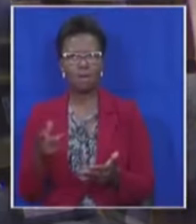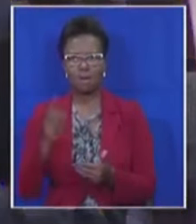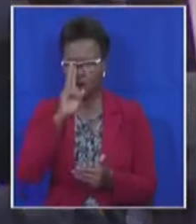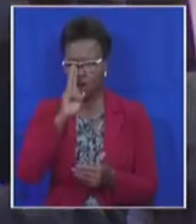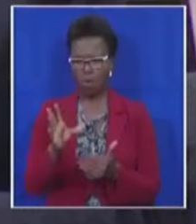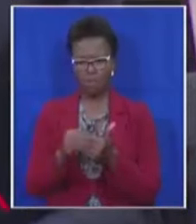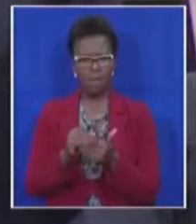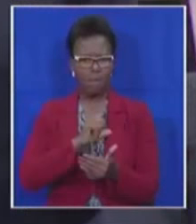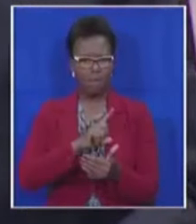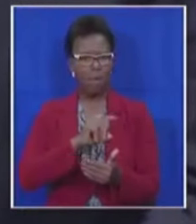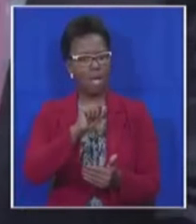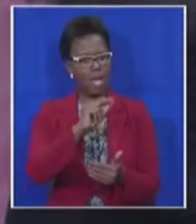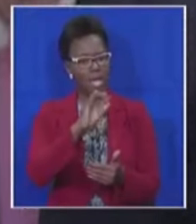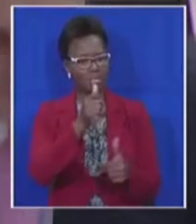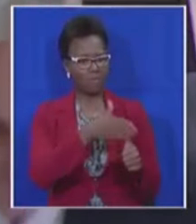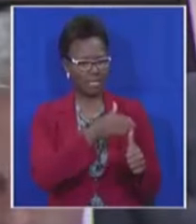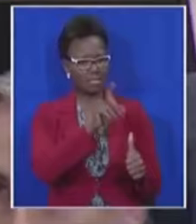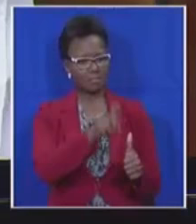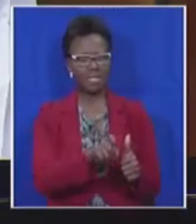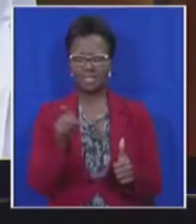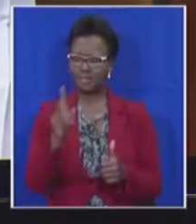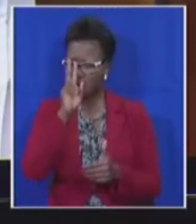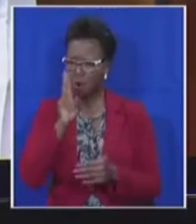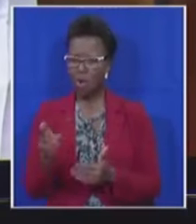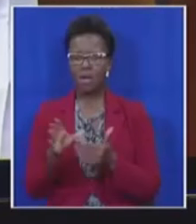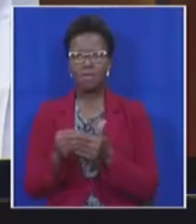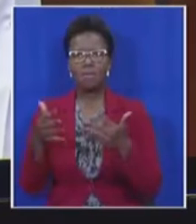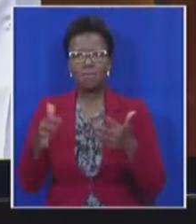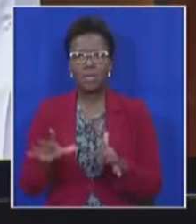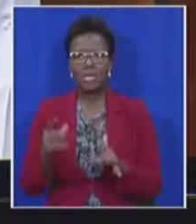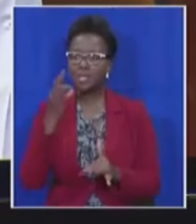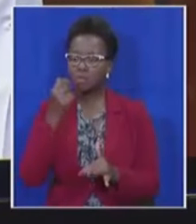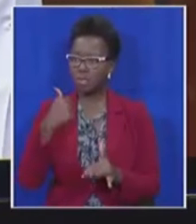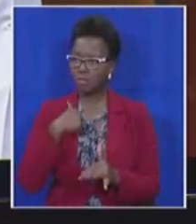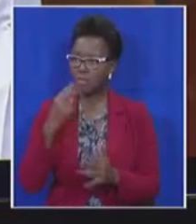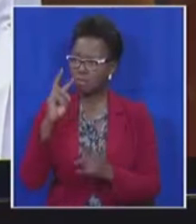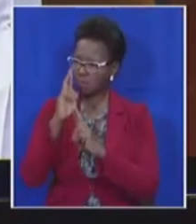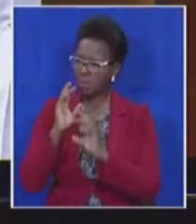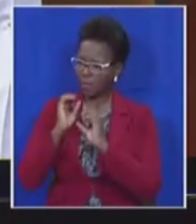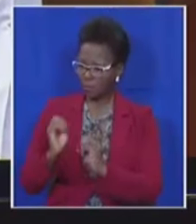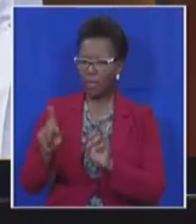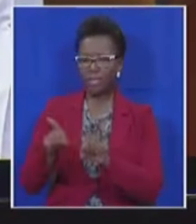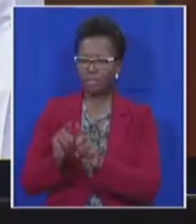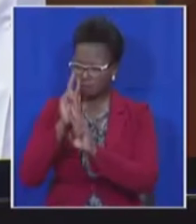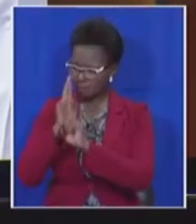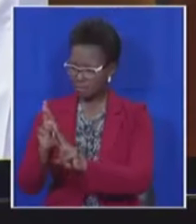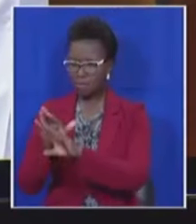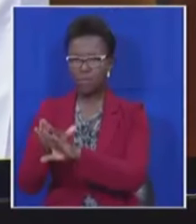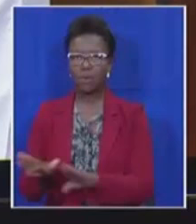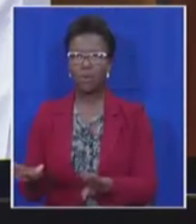not Honourable, the ANC. Honourable Member, you did say you don't recognise the chair. The chair will not recognise you too.